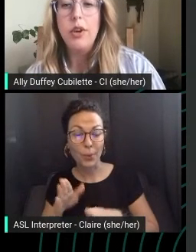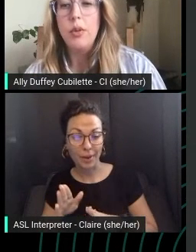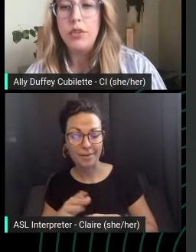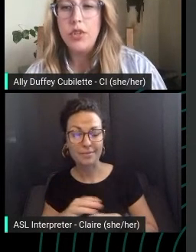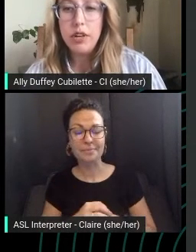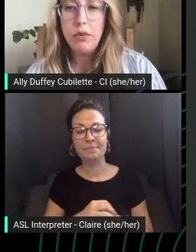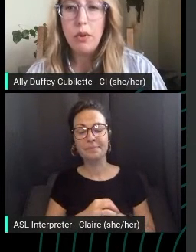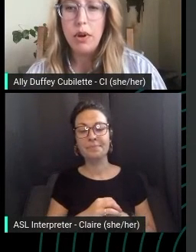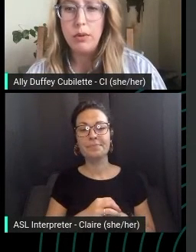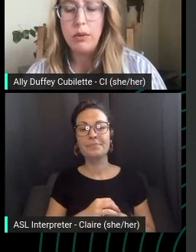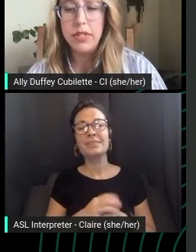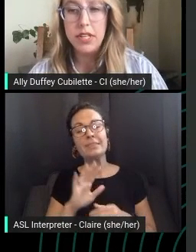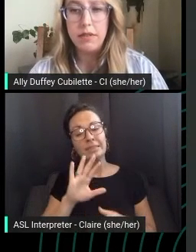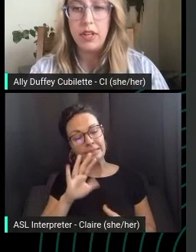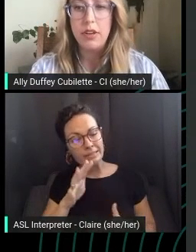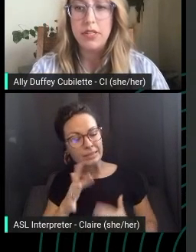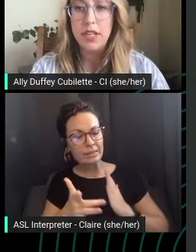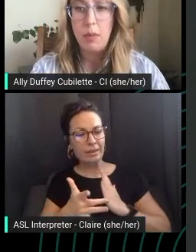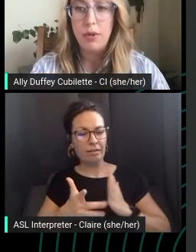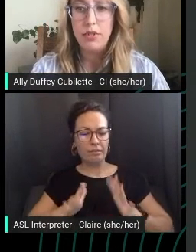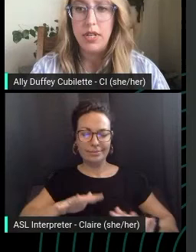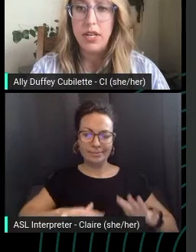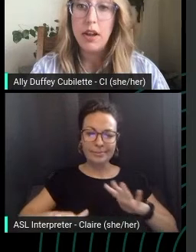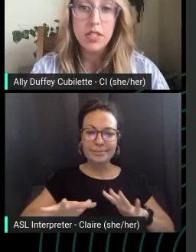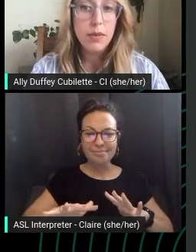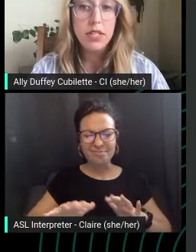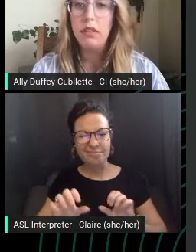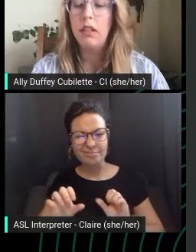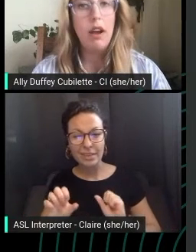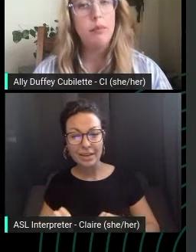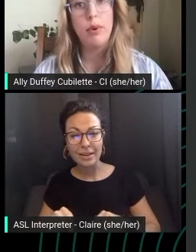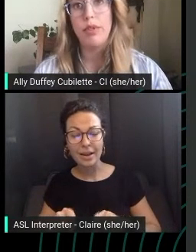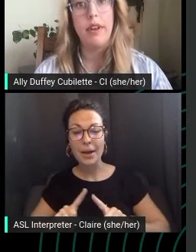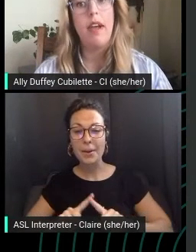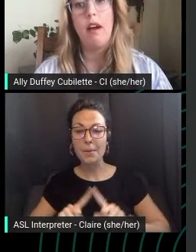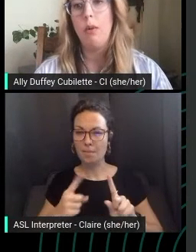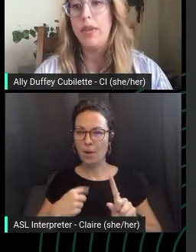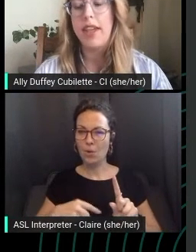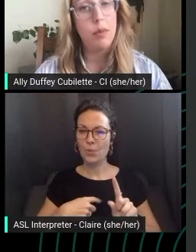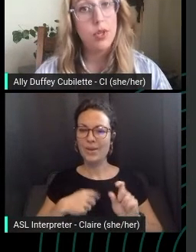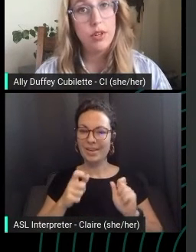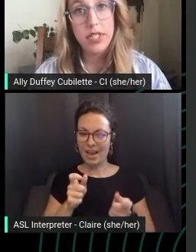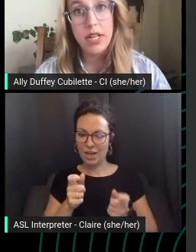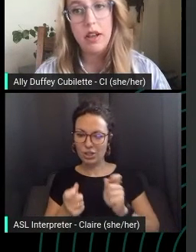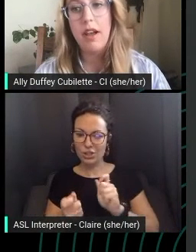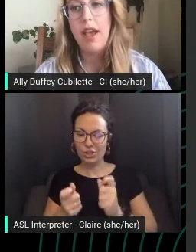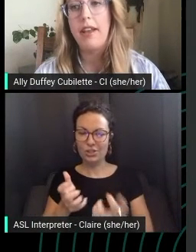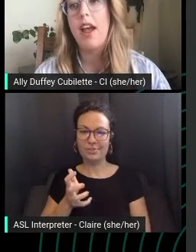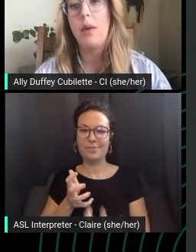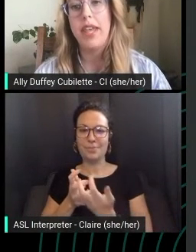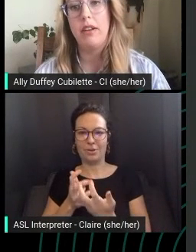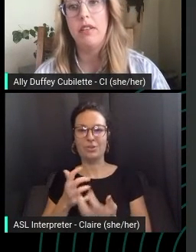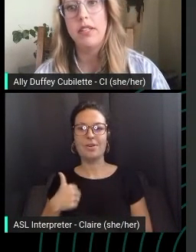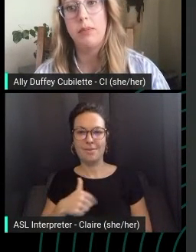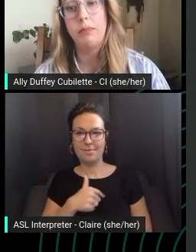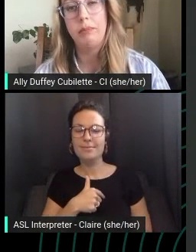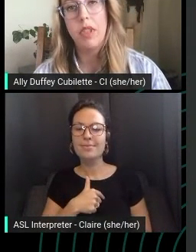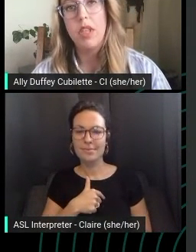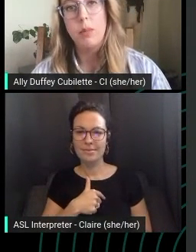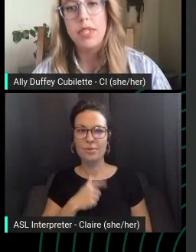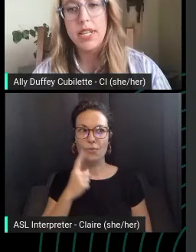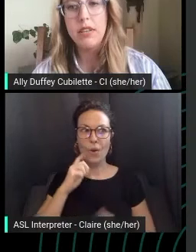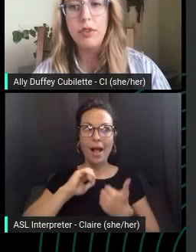be. With GA4, Google is giving us the opportunity to customize a lot, both in how we capture the data and how we analyze